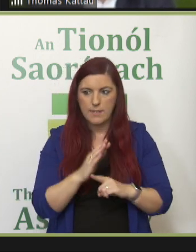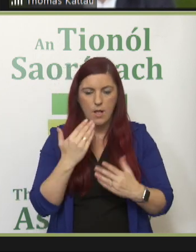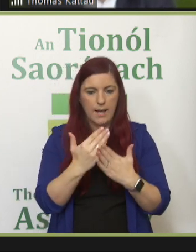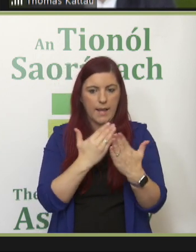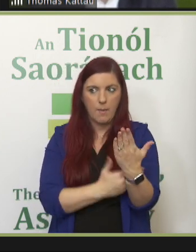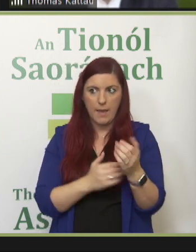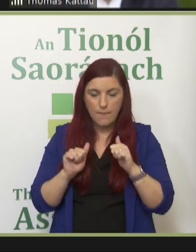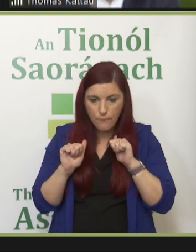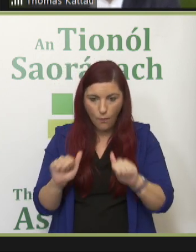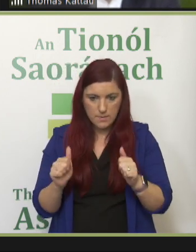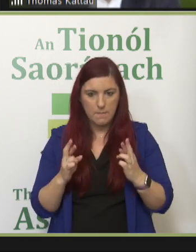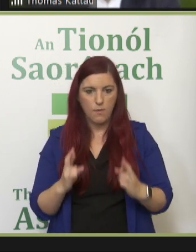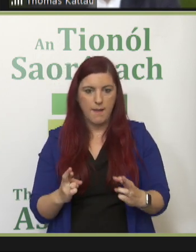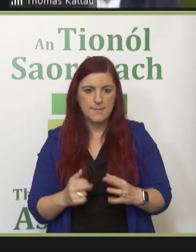rights.